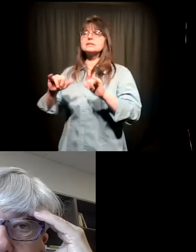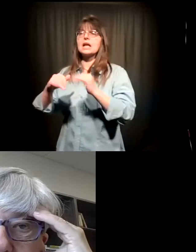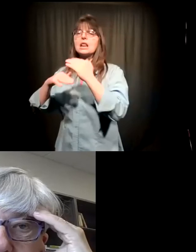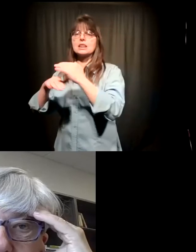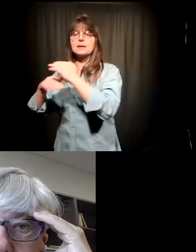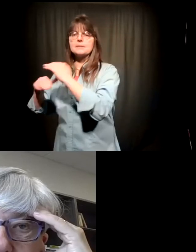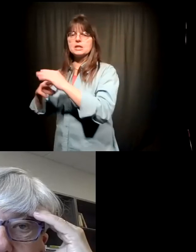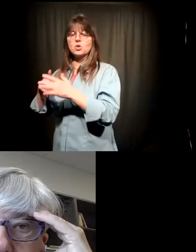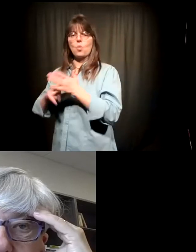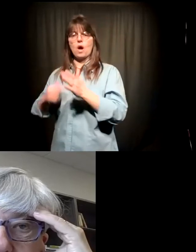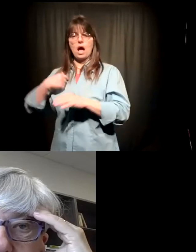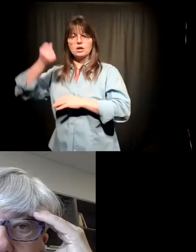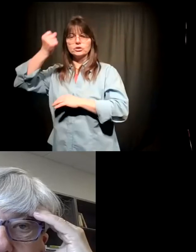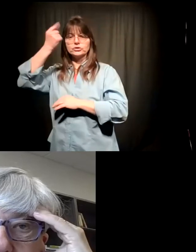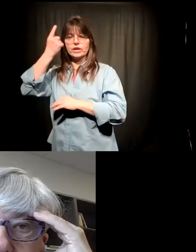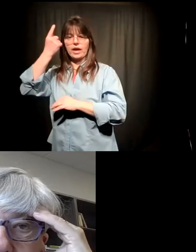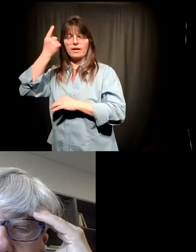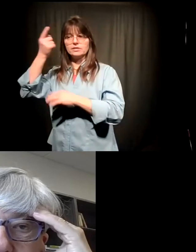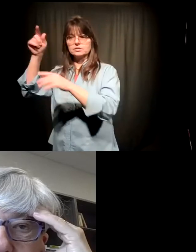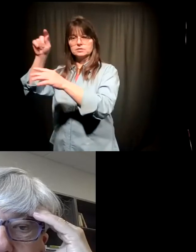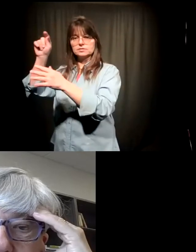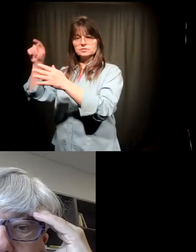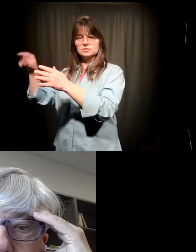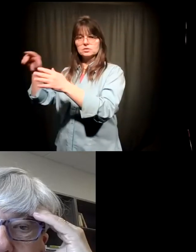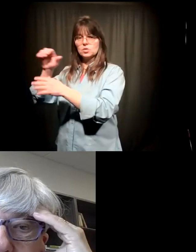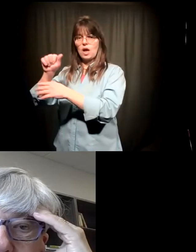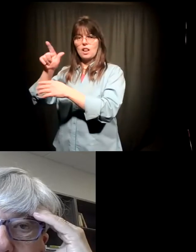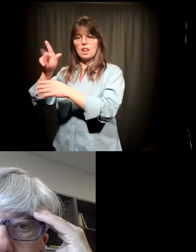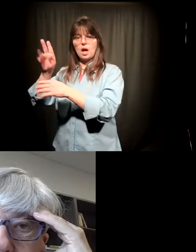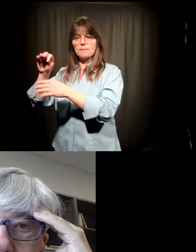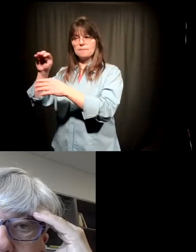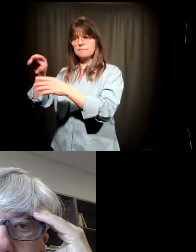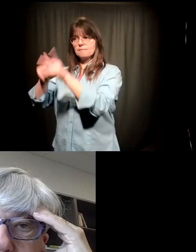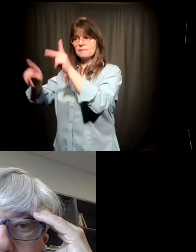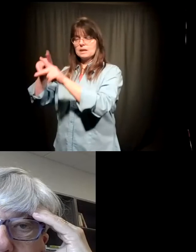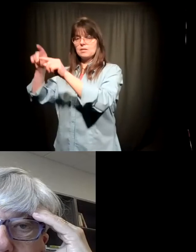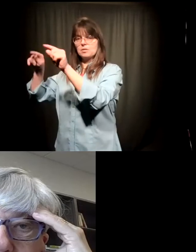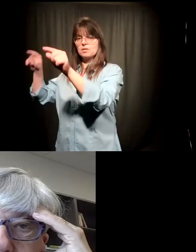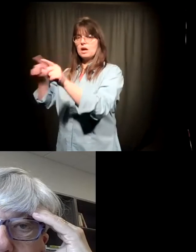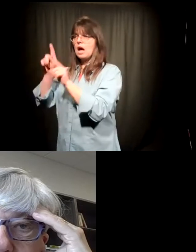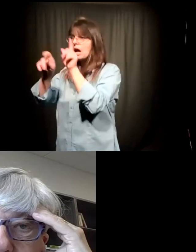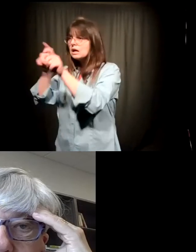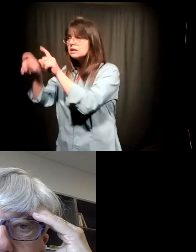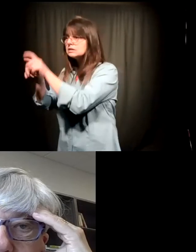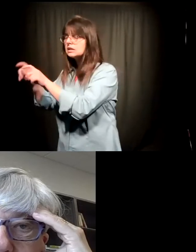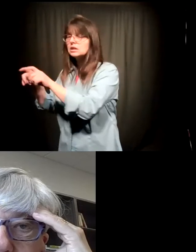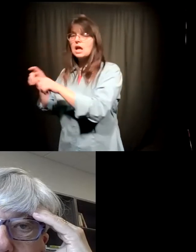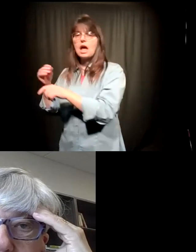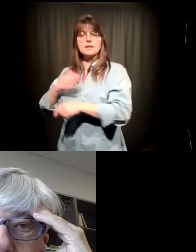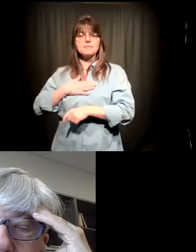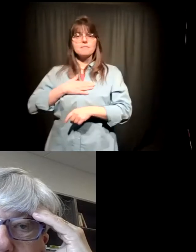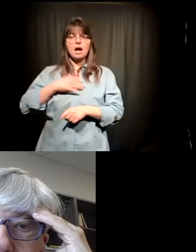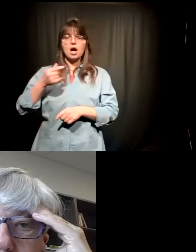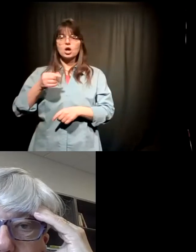for the Deaf around the time that my grandparents my great aunts and uncles were there.